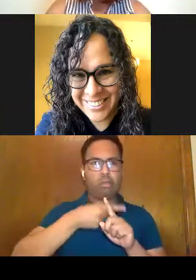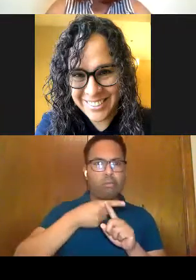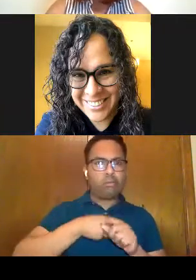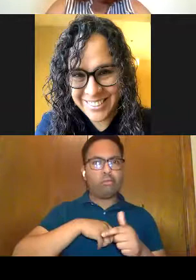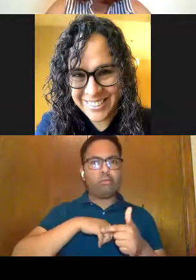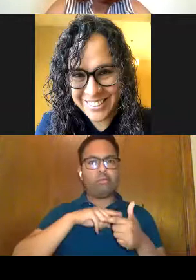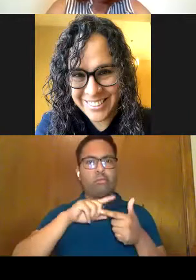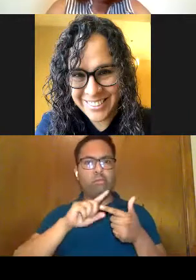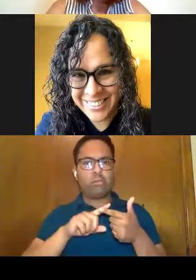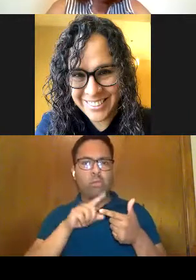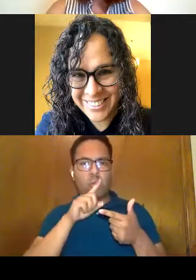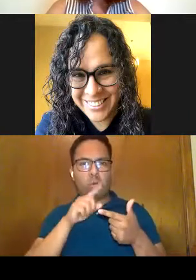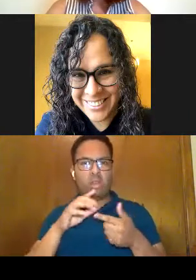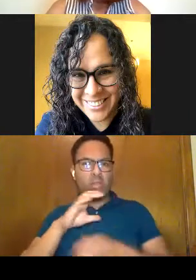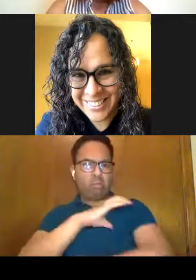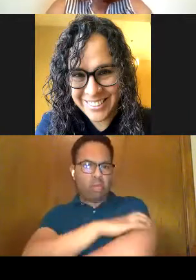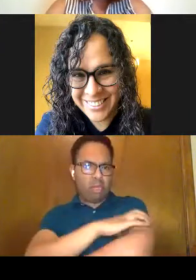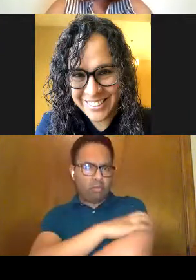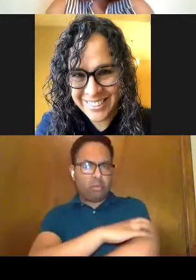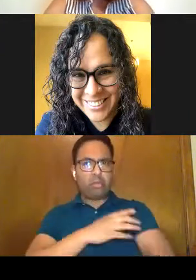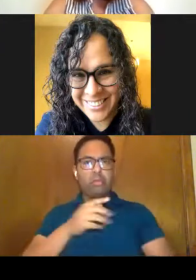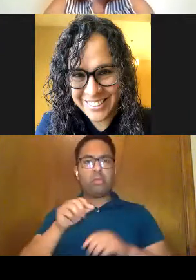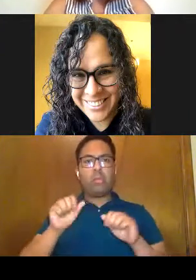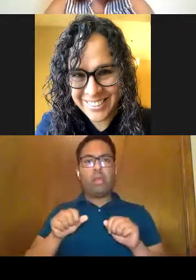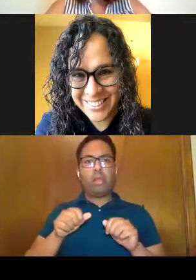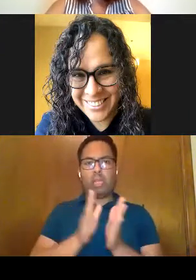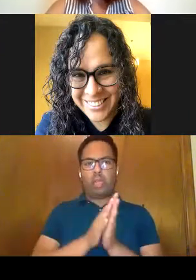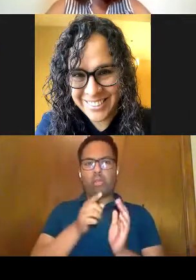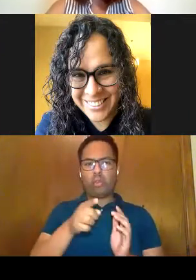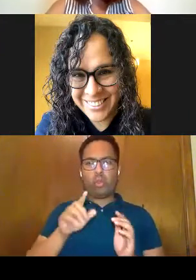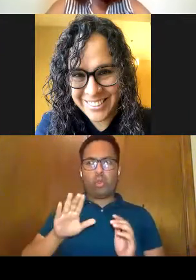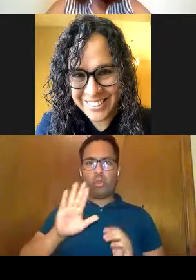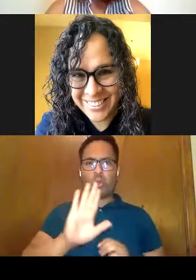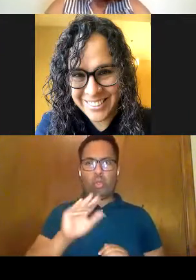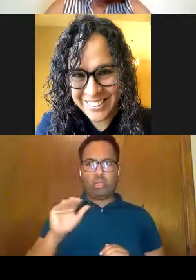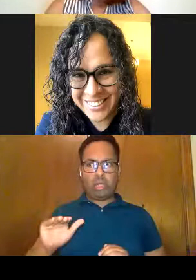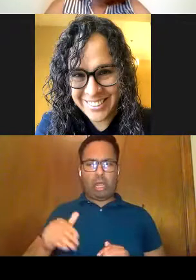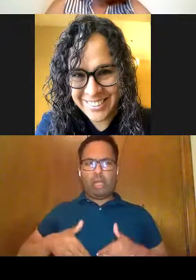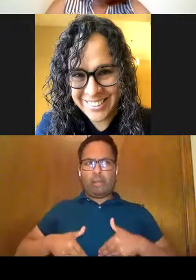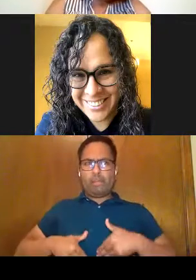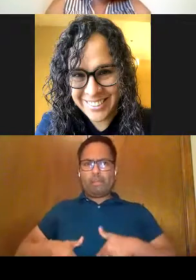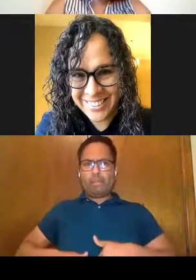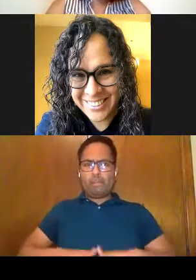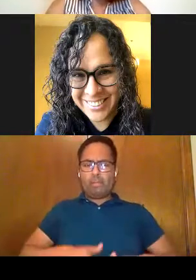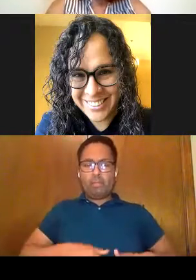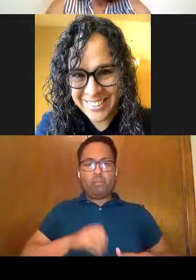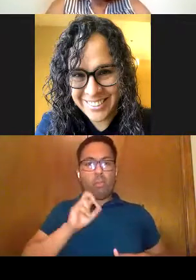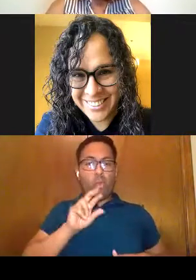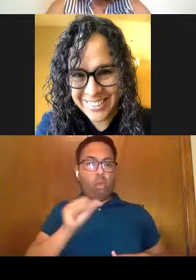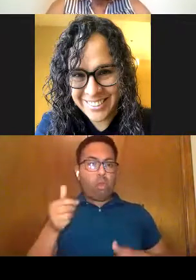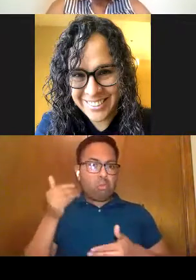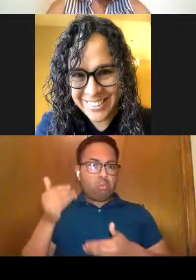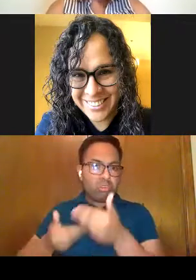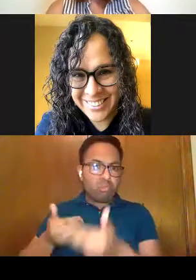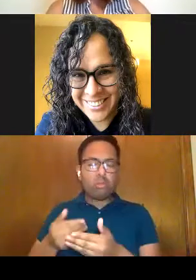stomach as instructed by the provider, perform other procedures as requested. Make sure you're holding your phone